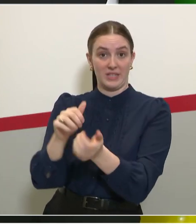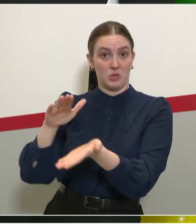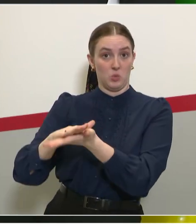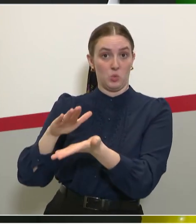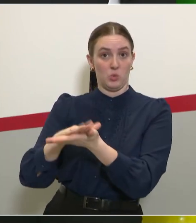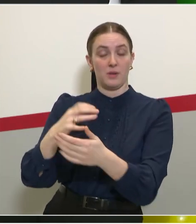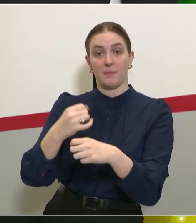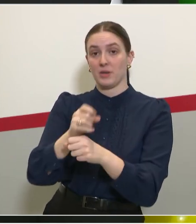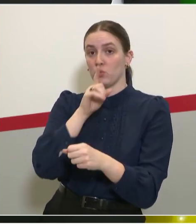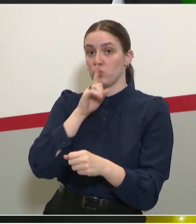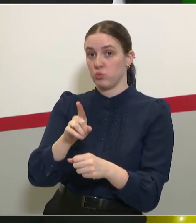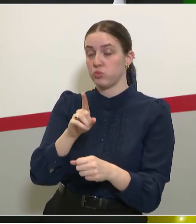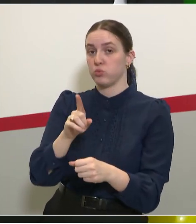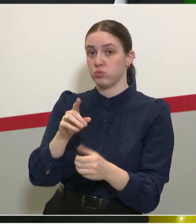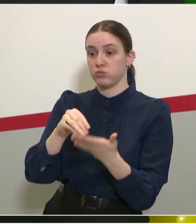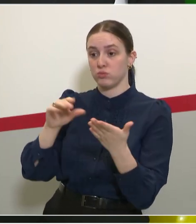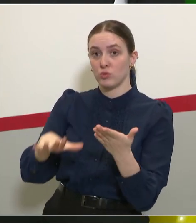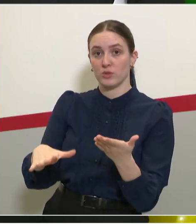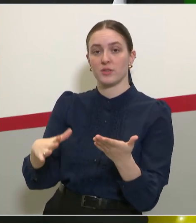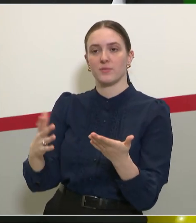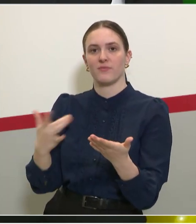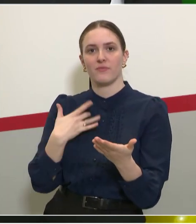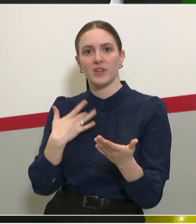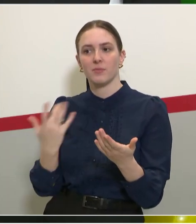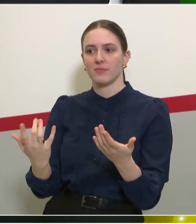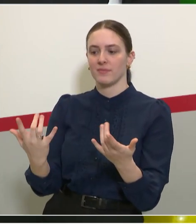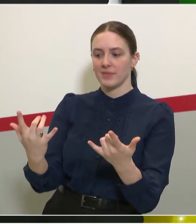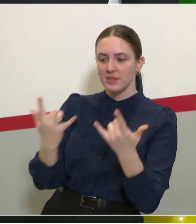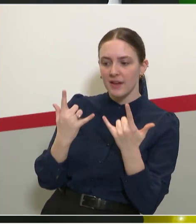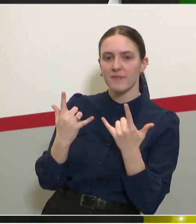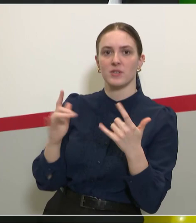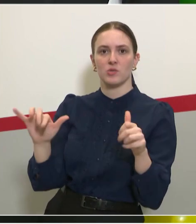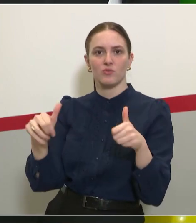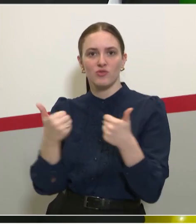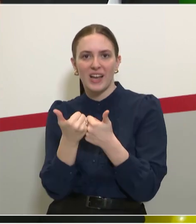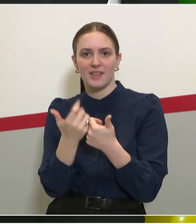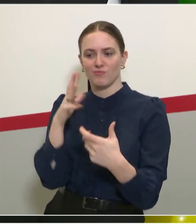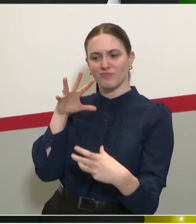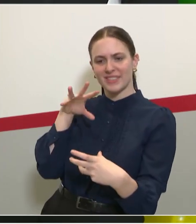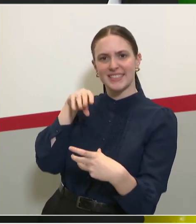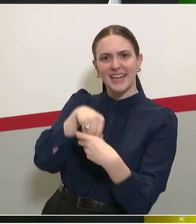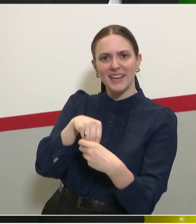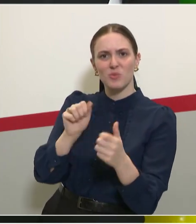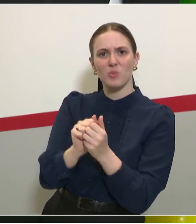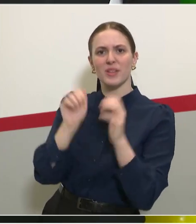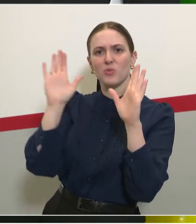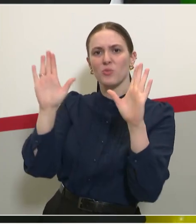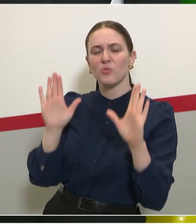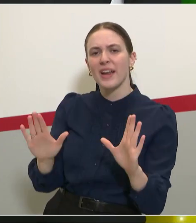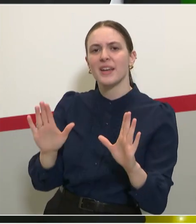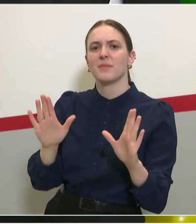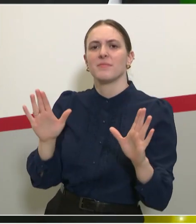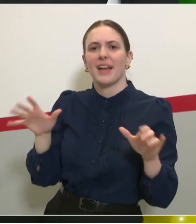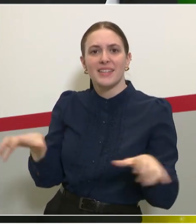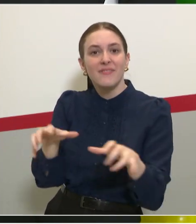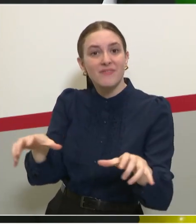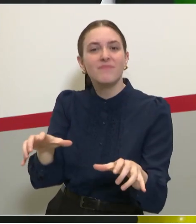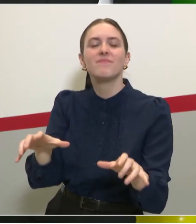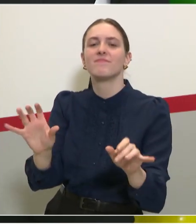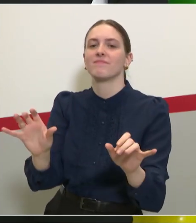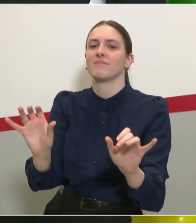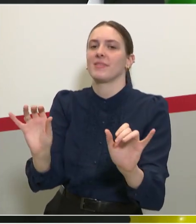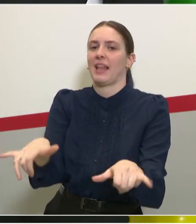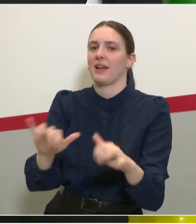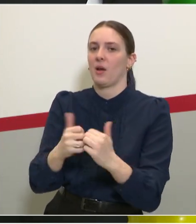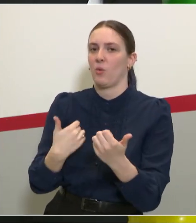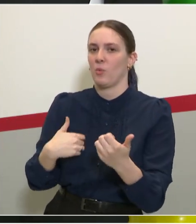make sure that kids are loved, challenged, and engaged in a great activity is how we keep